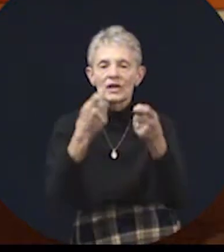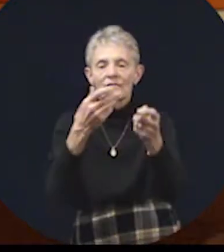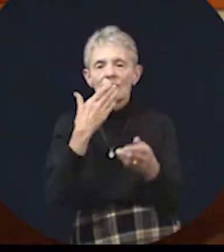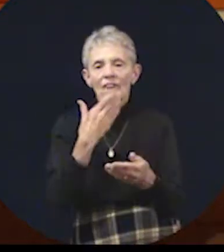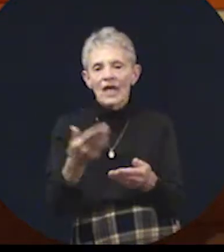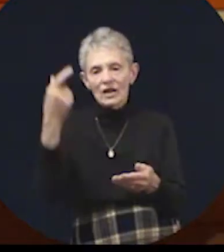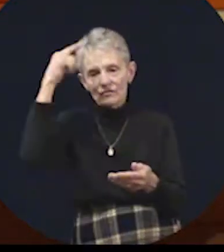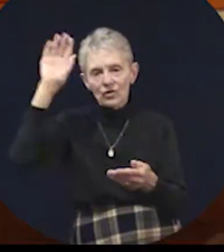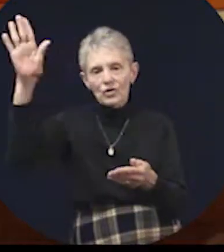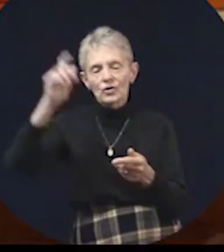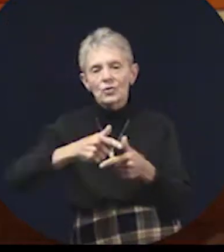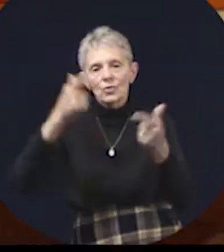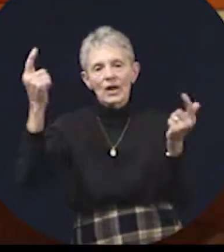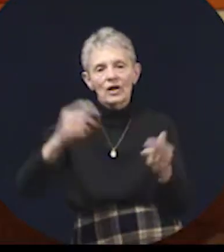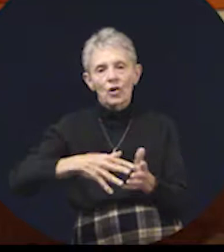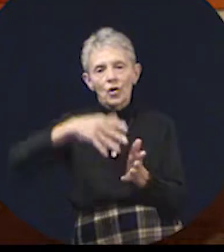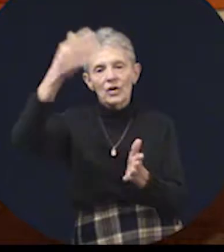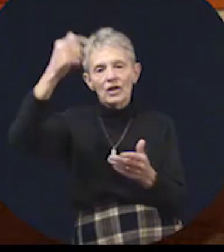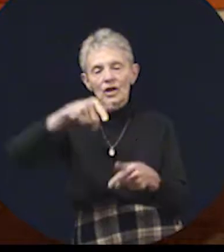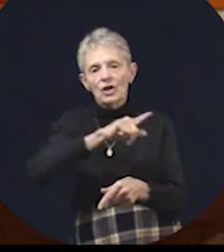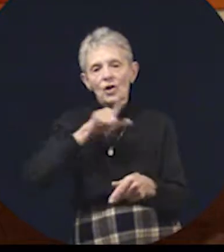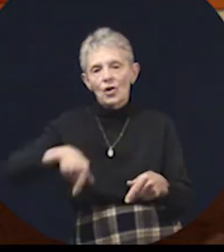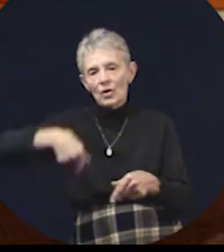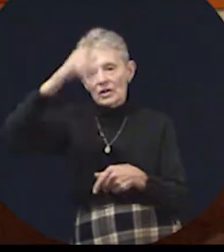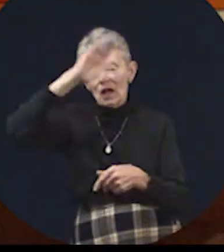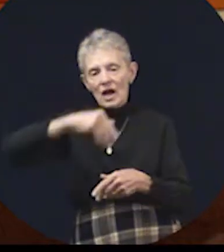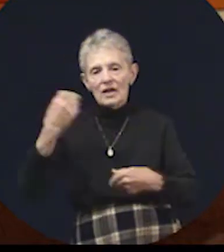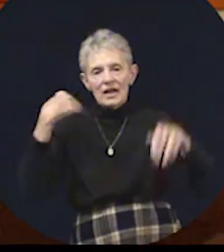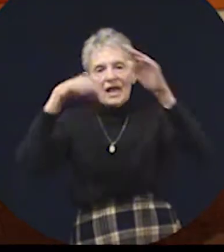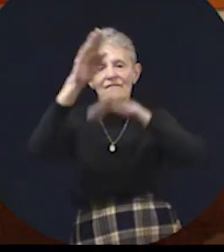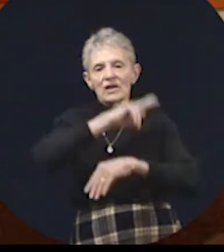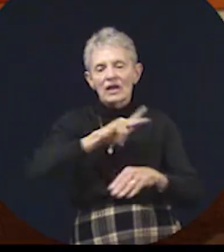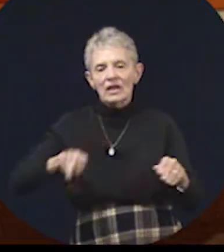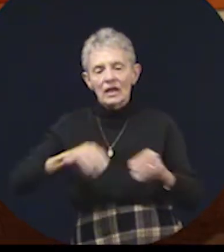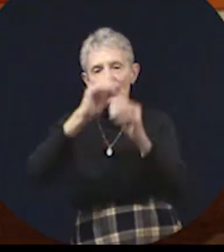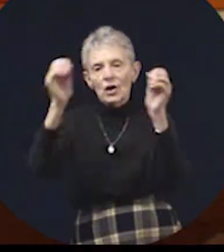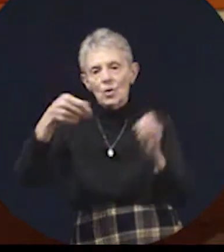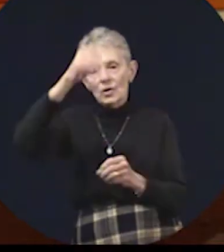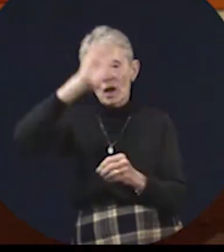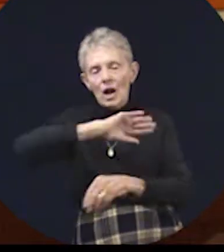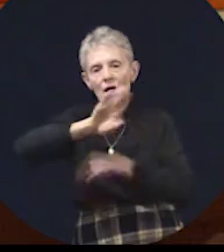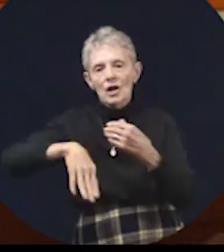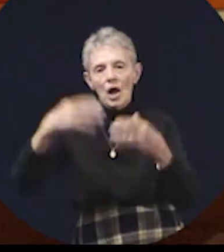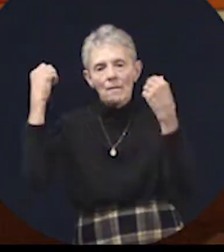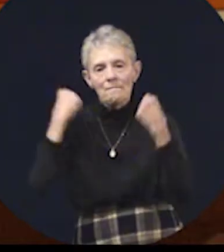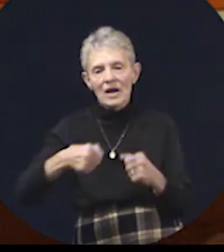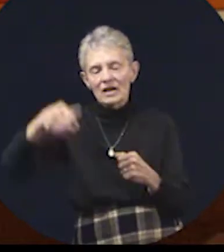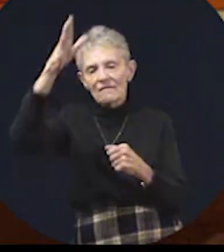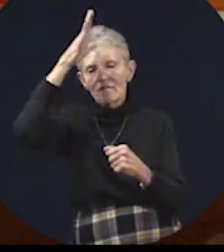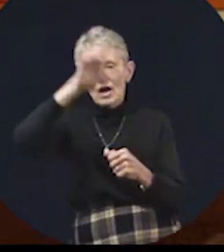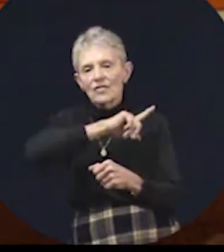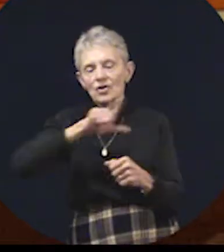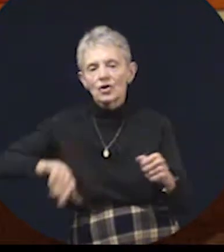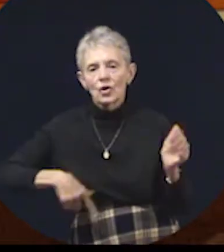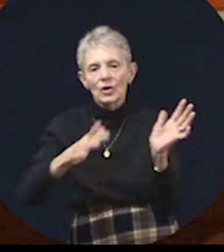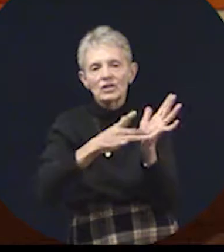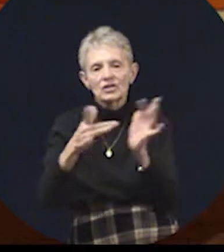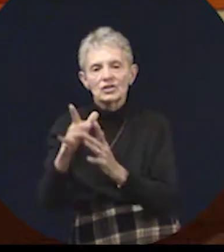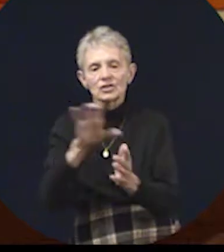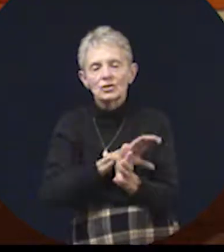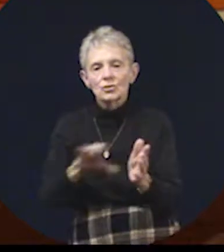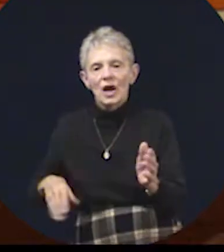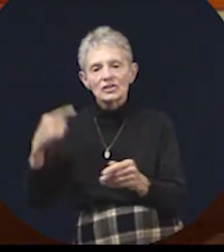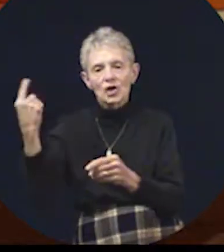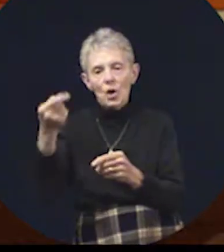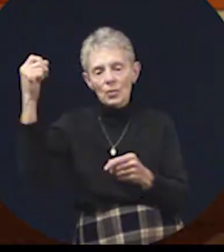great glory. Lord God, heavenly King, almighty and almighty Father, Lord Jesus Christ,